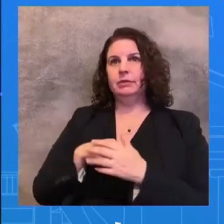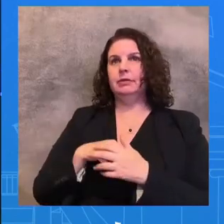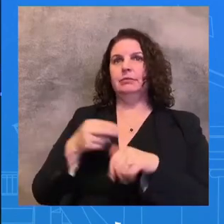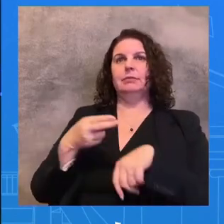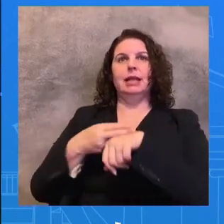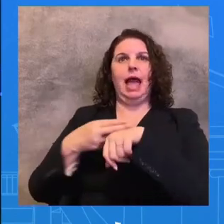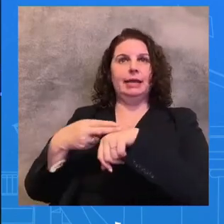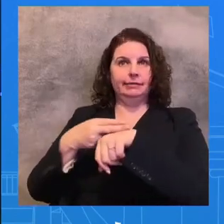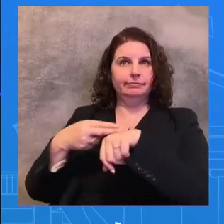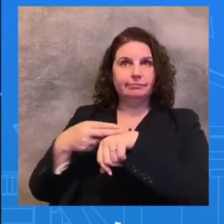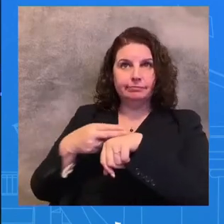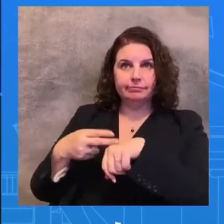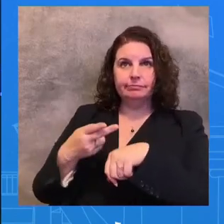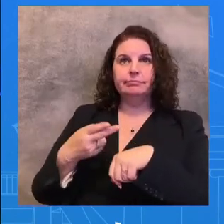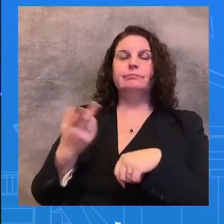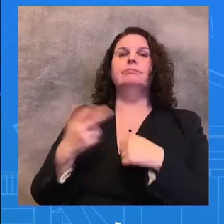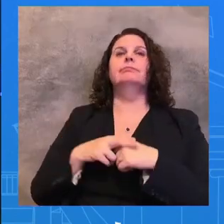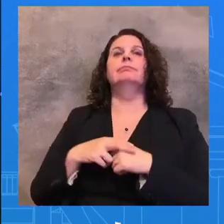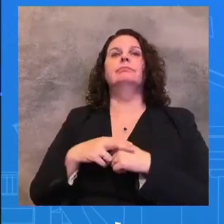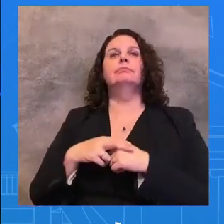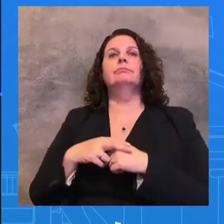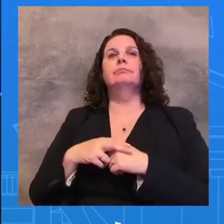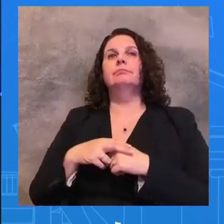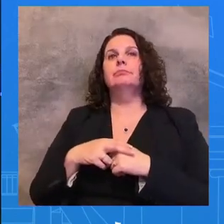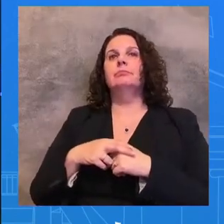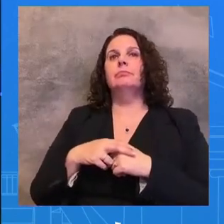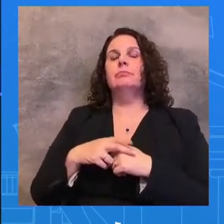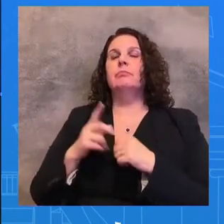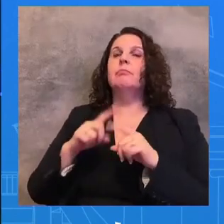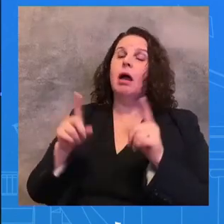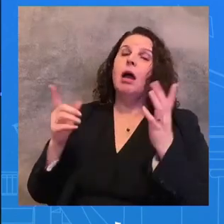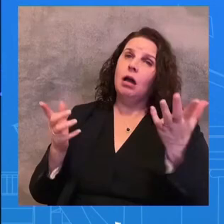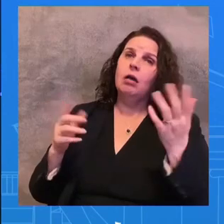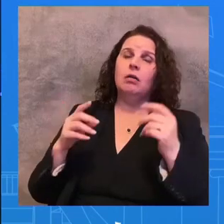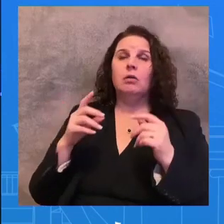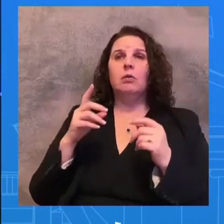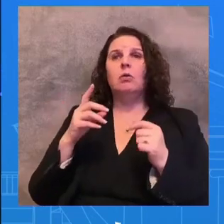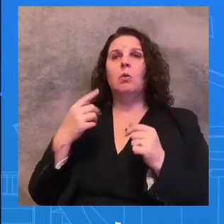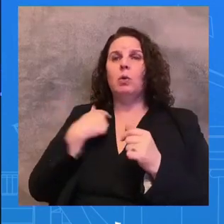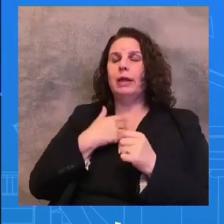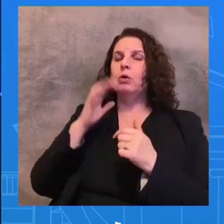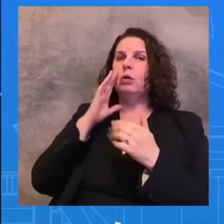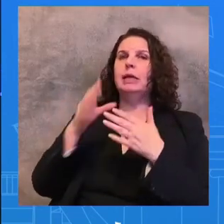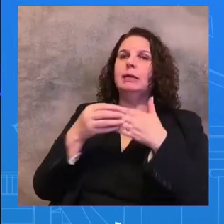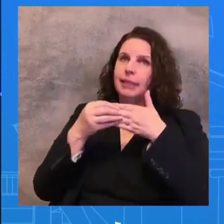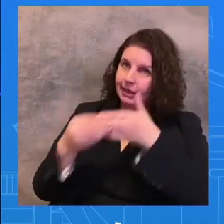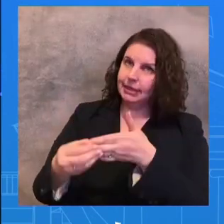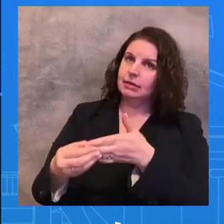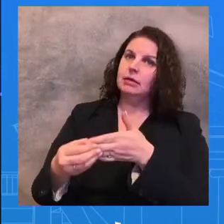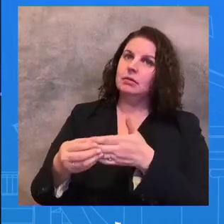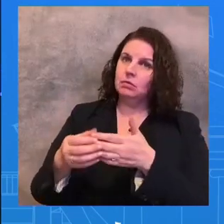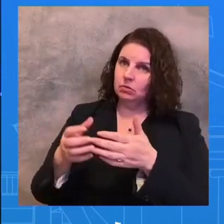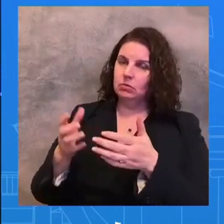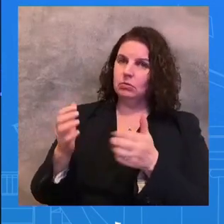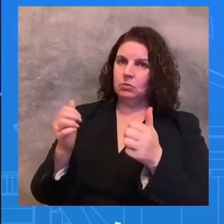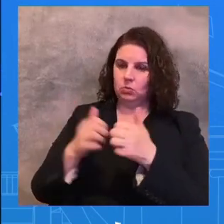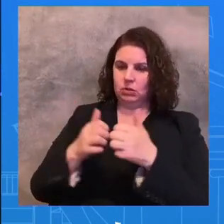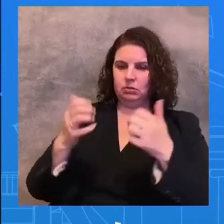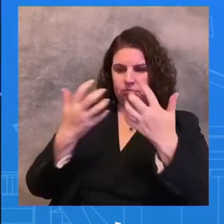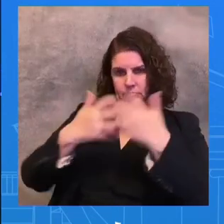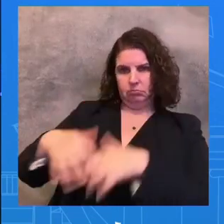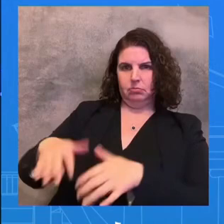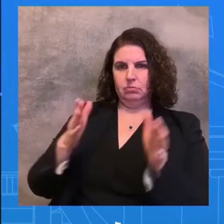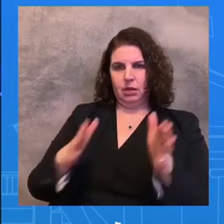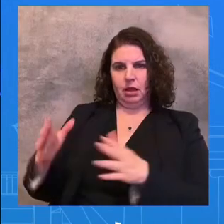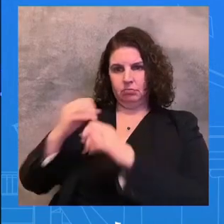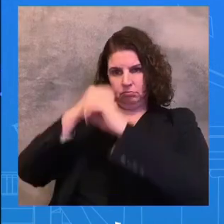one guided by certain core functions and operations. Kenya has laid that out. It's worked that out in